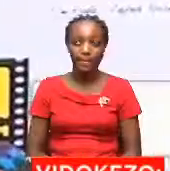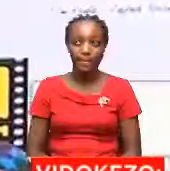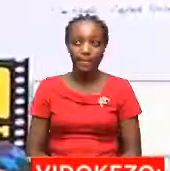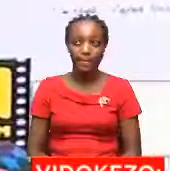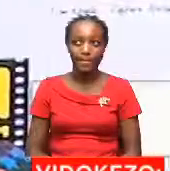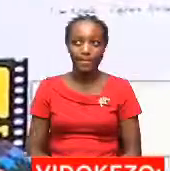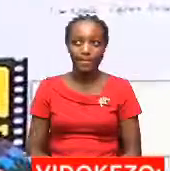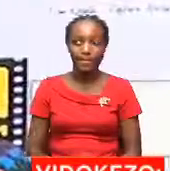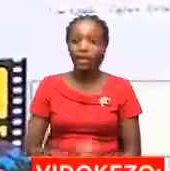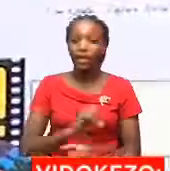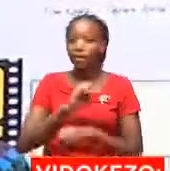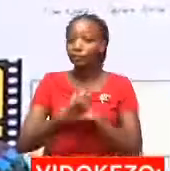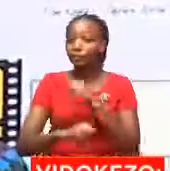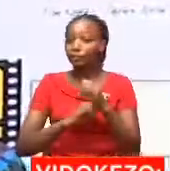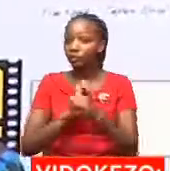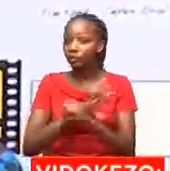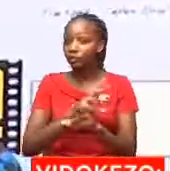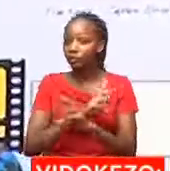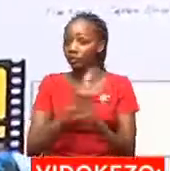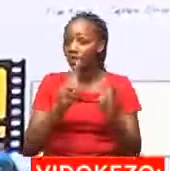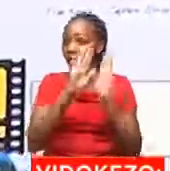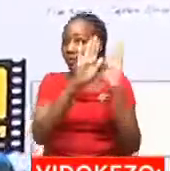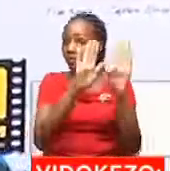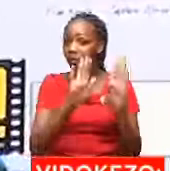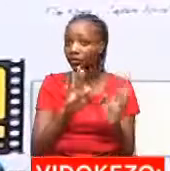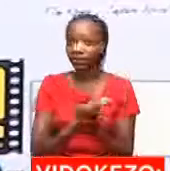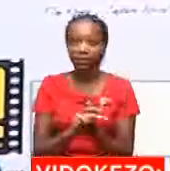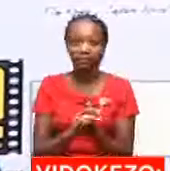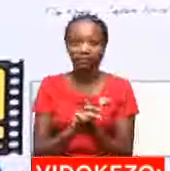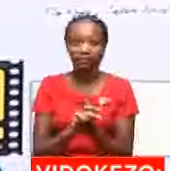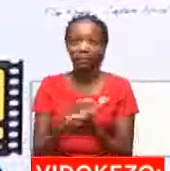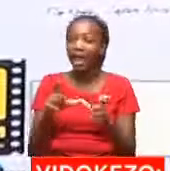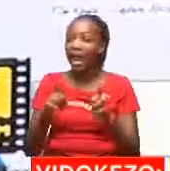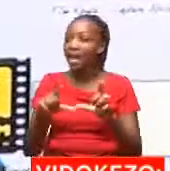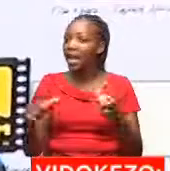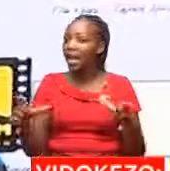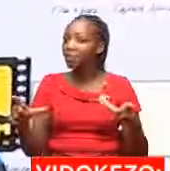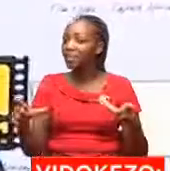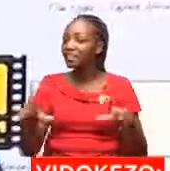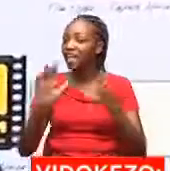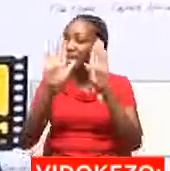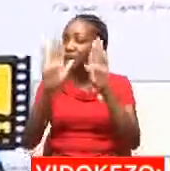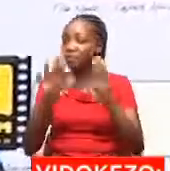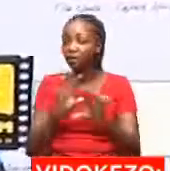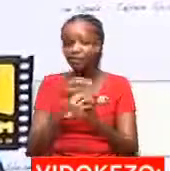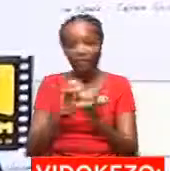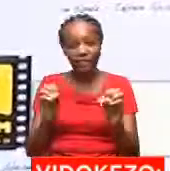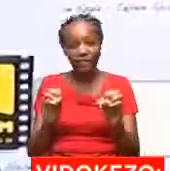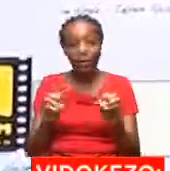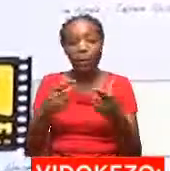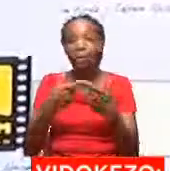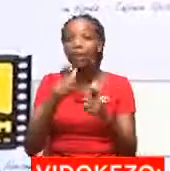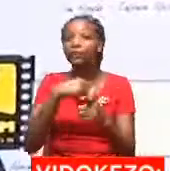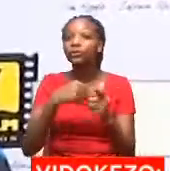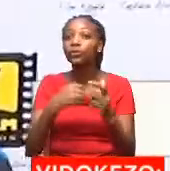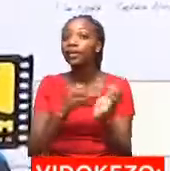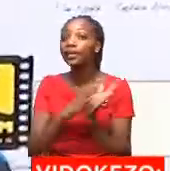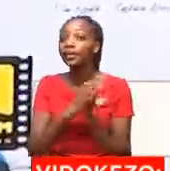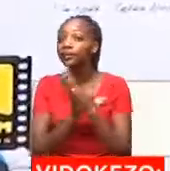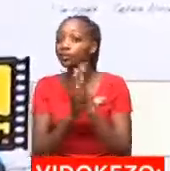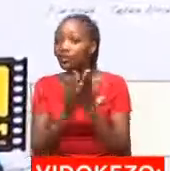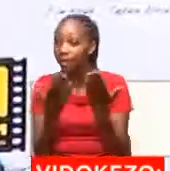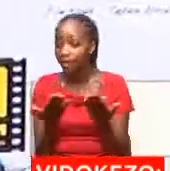Film is universal. It does not matter in which language the story is told. What matters